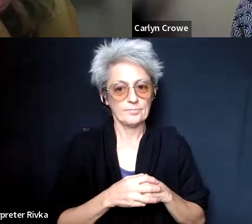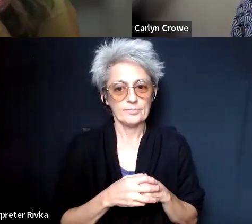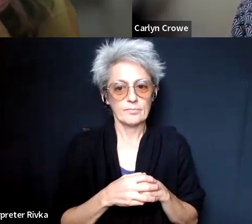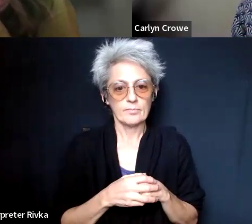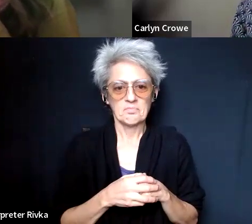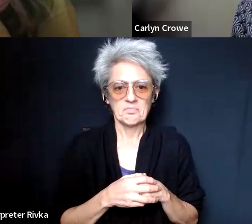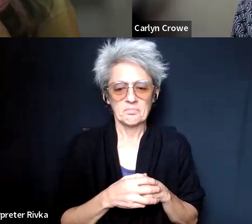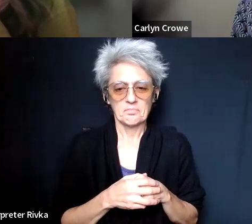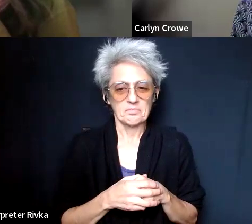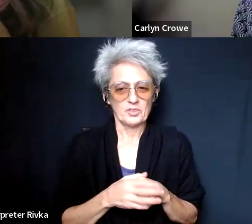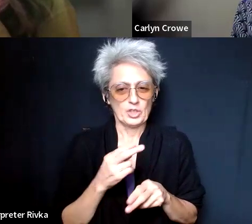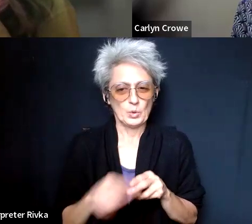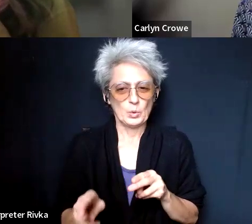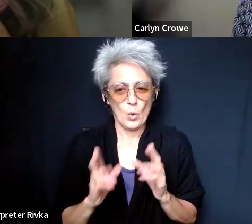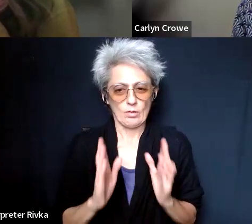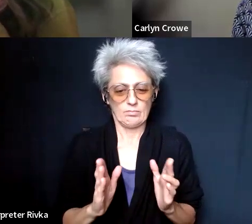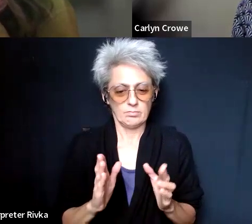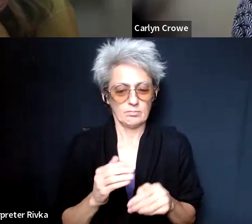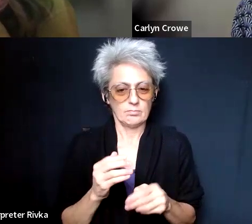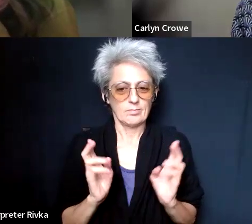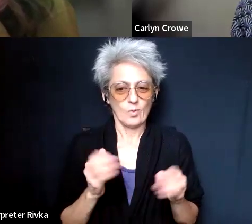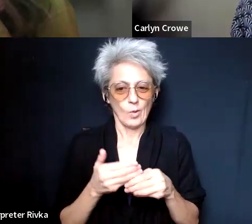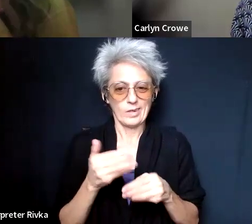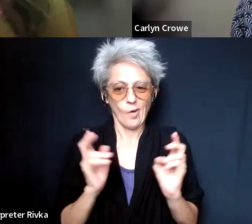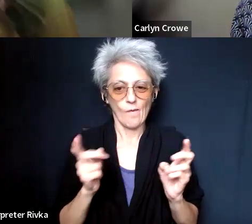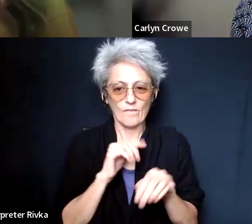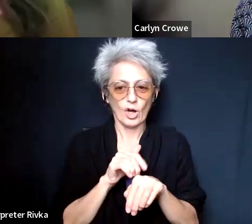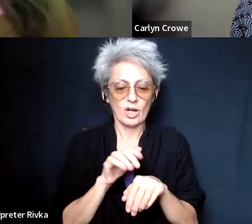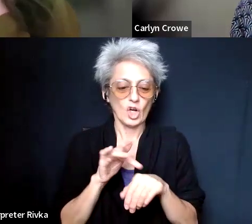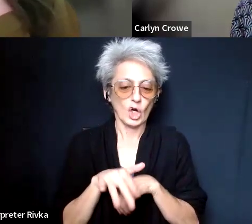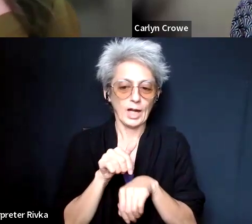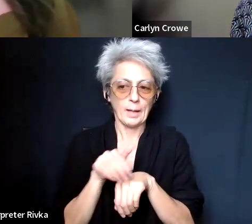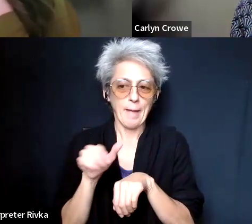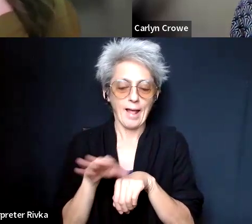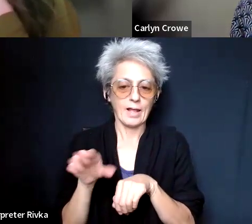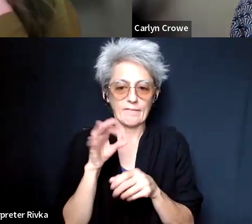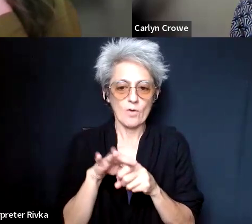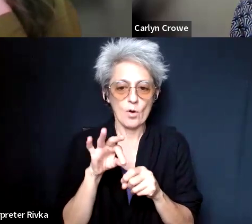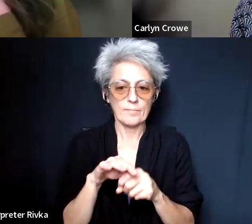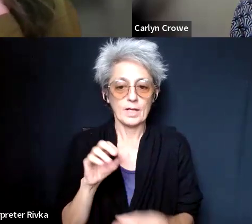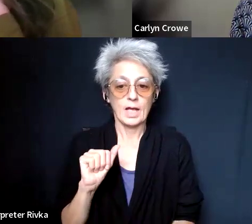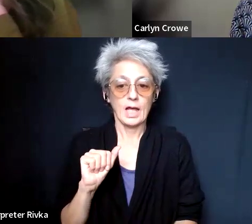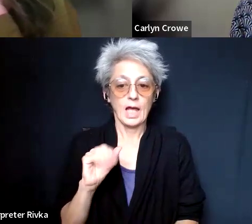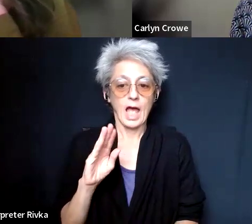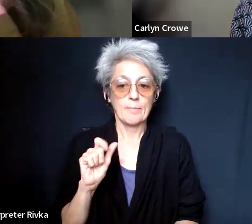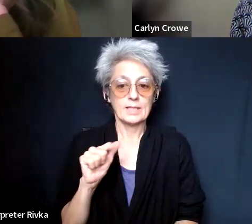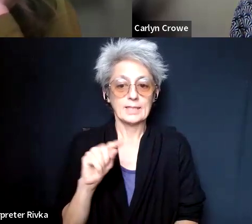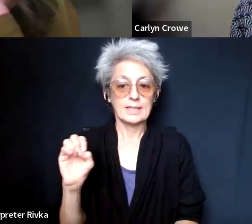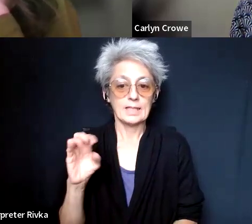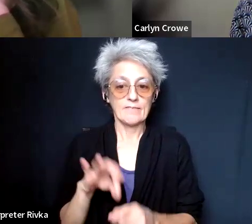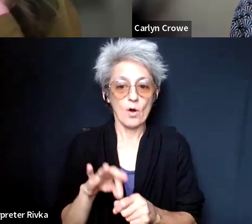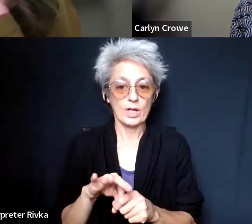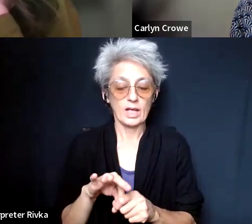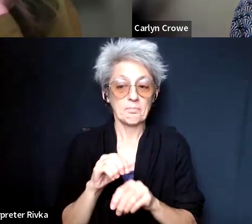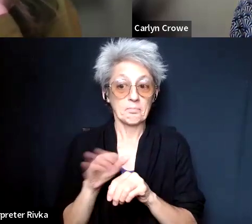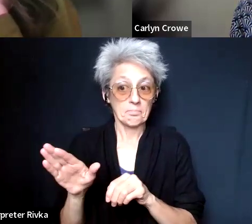short window for early mail-in voting. So absentee voting, when you mail in your ballots and it's sent to your home,